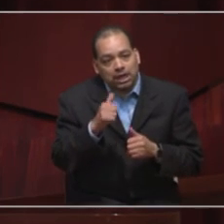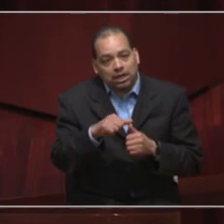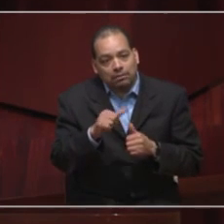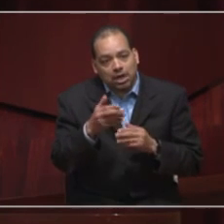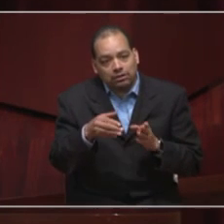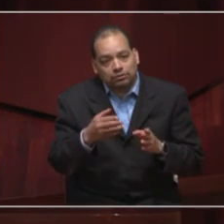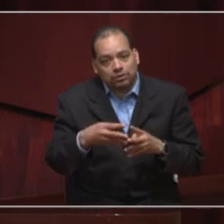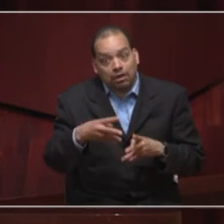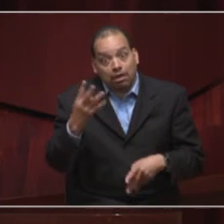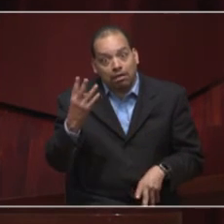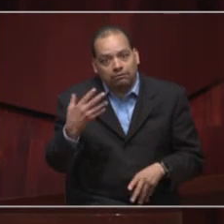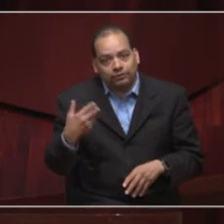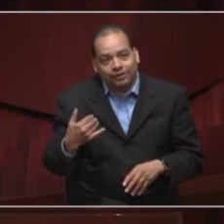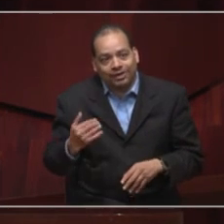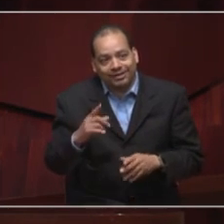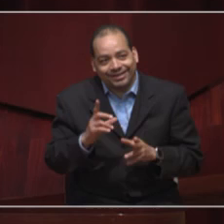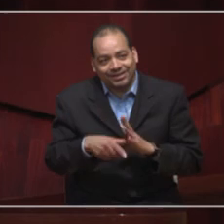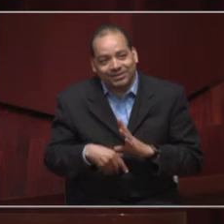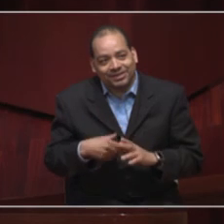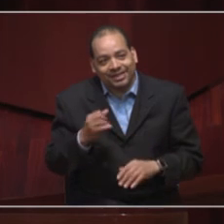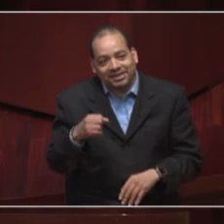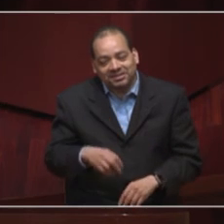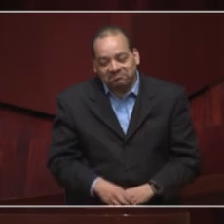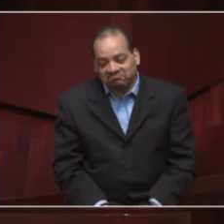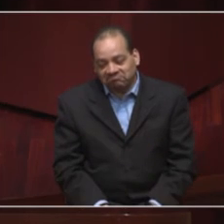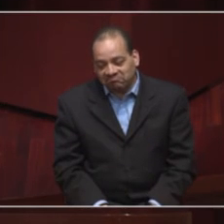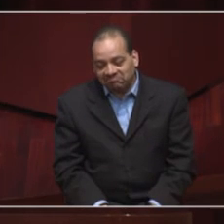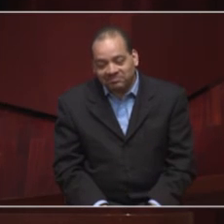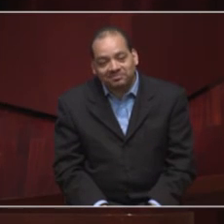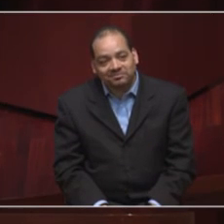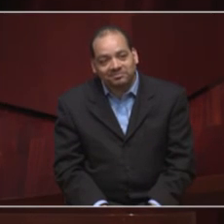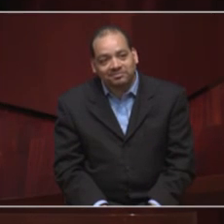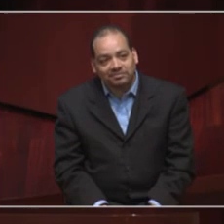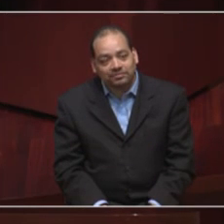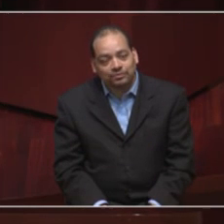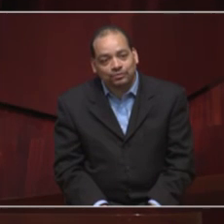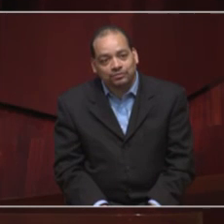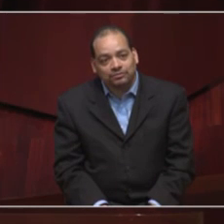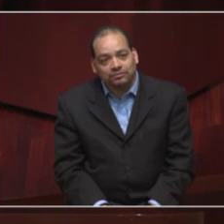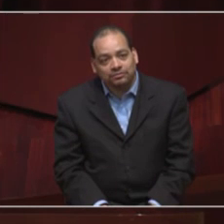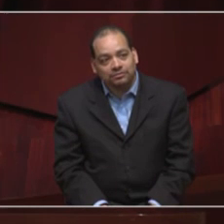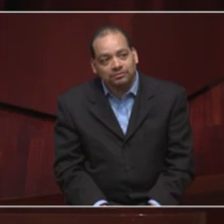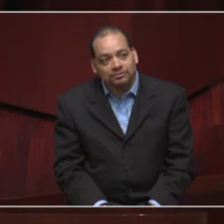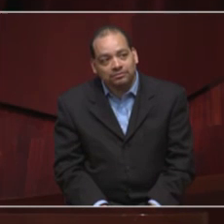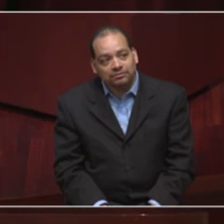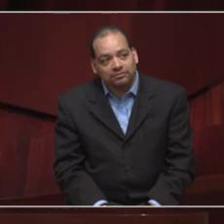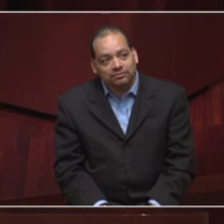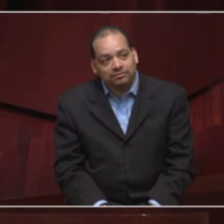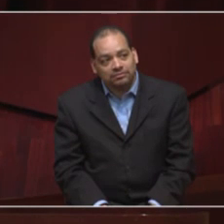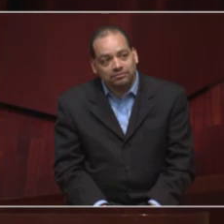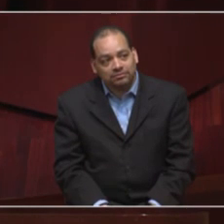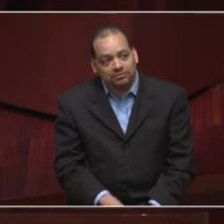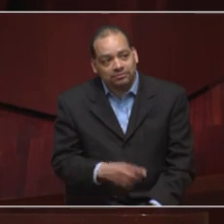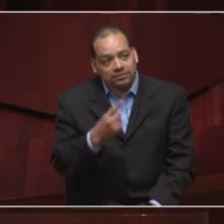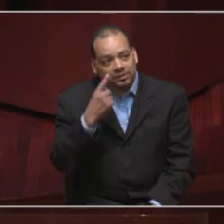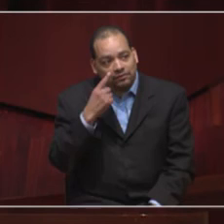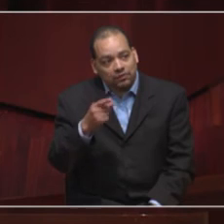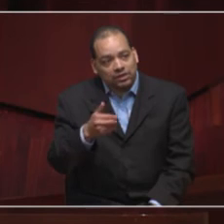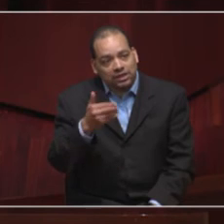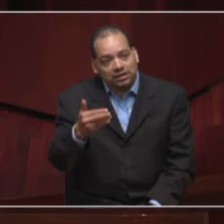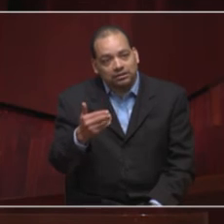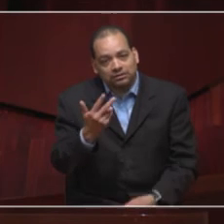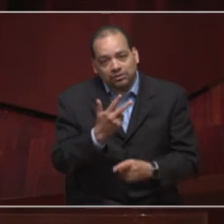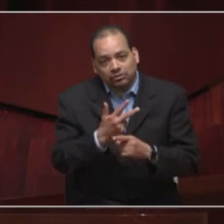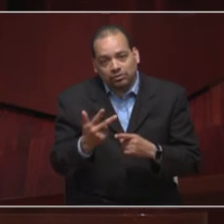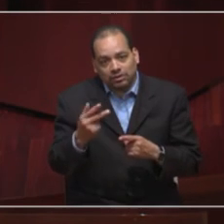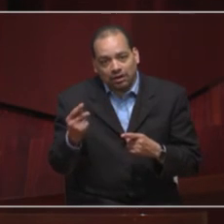tonight like you can't believe. But keep in mind, at least for the rest of the next, 3.5 weeks, I'll be